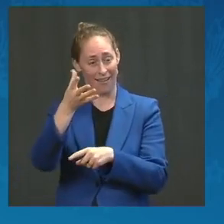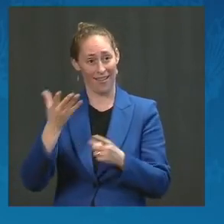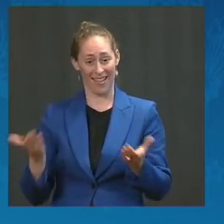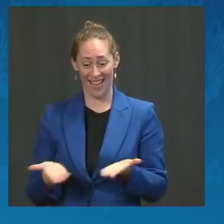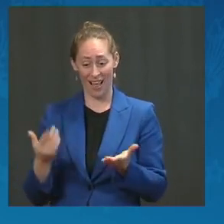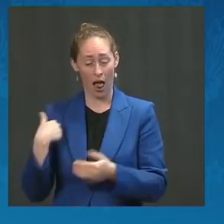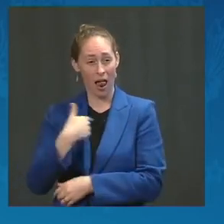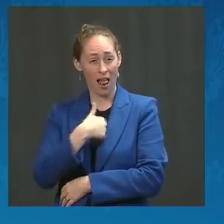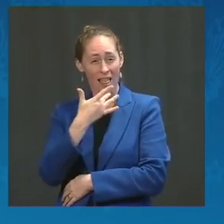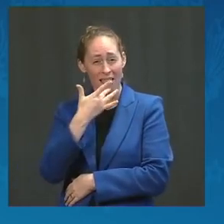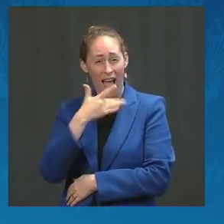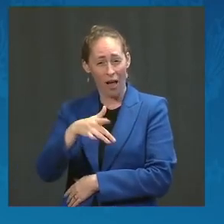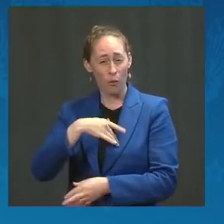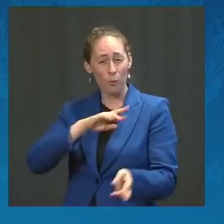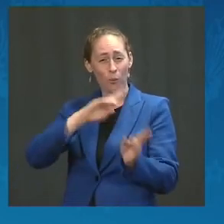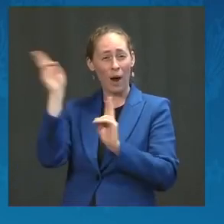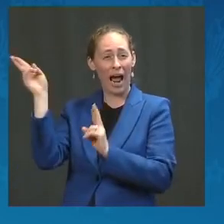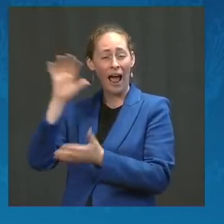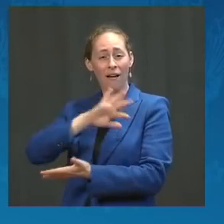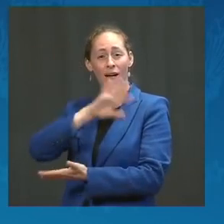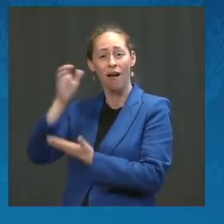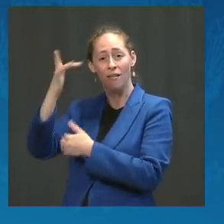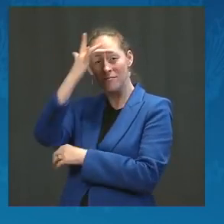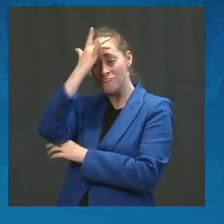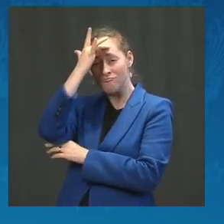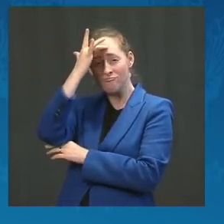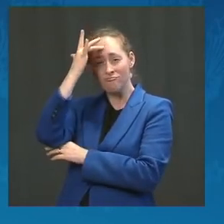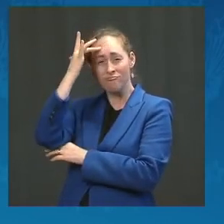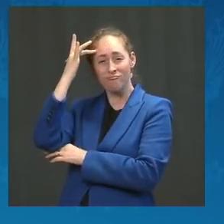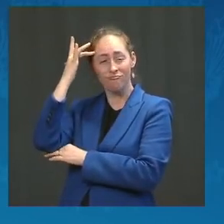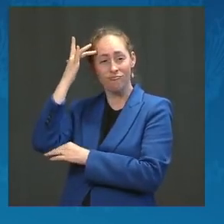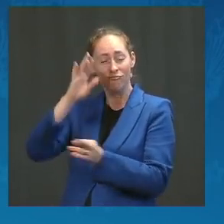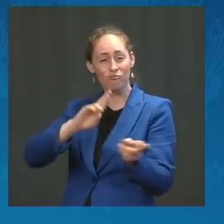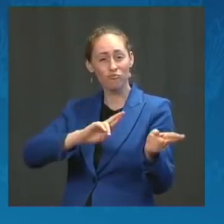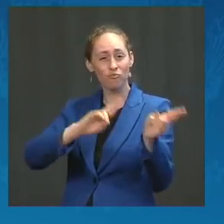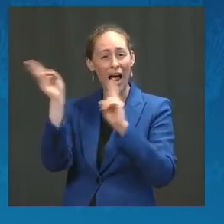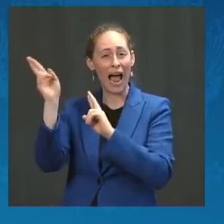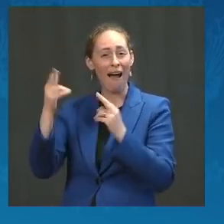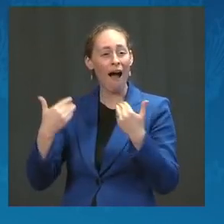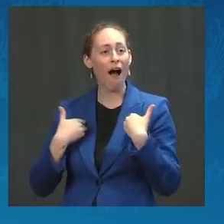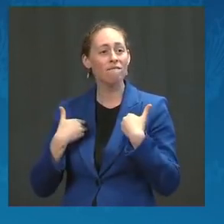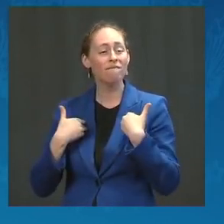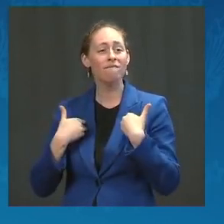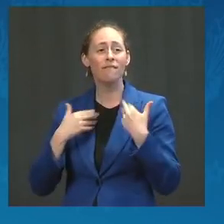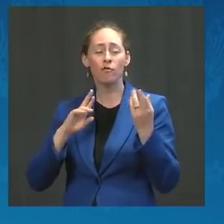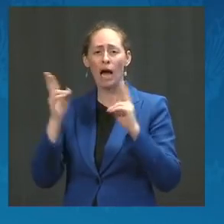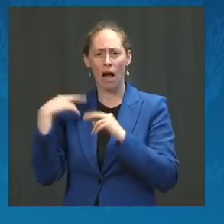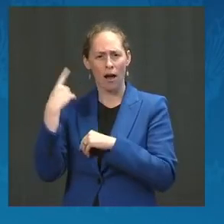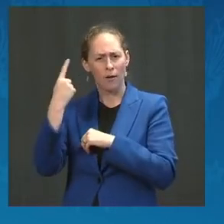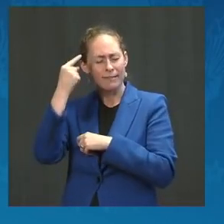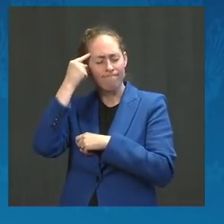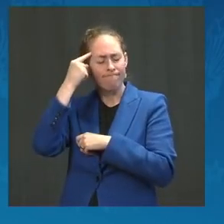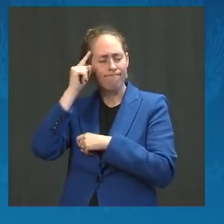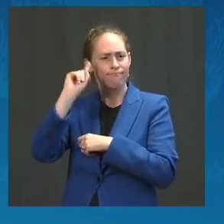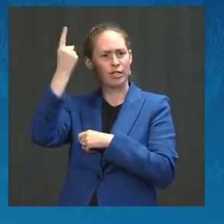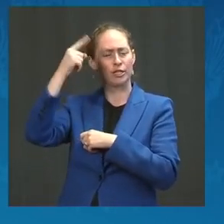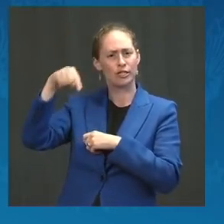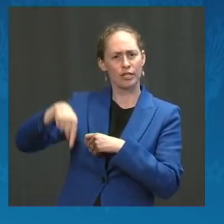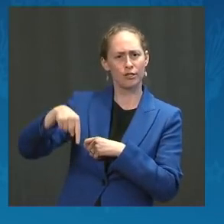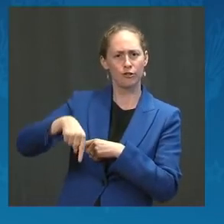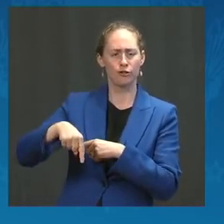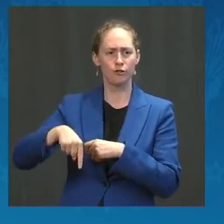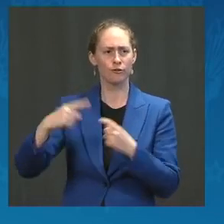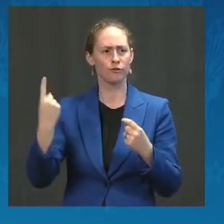for each and every American. We've made it our first and top priority to have available vaccines for every eligible